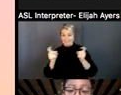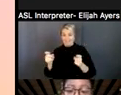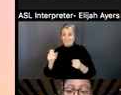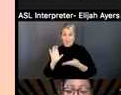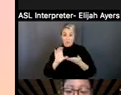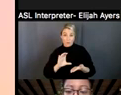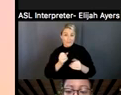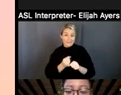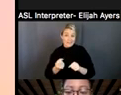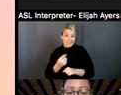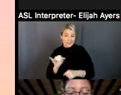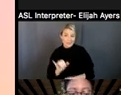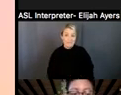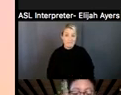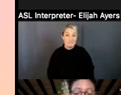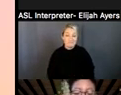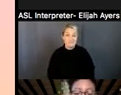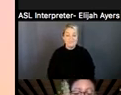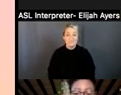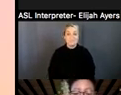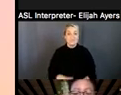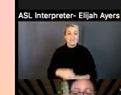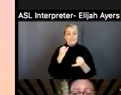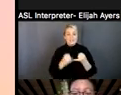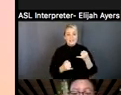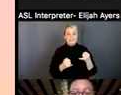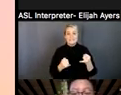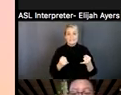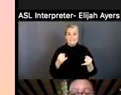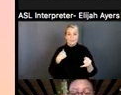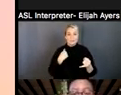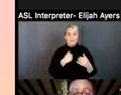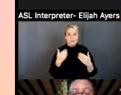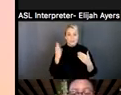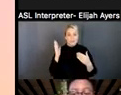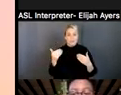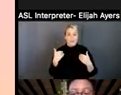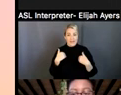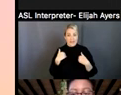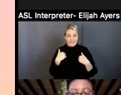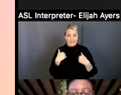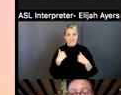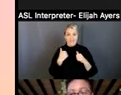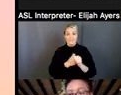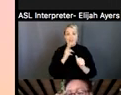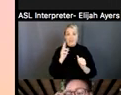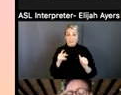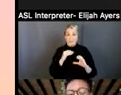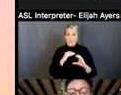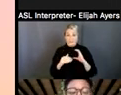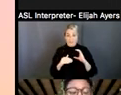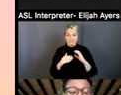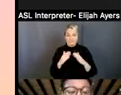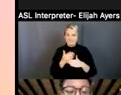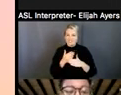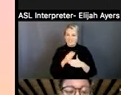well. And the last thing is, we will have a follow-up email that shares the links